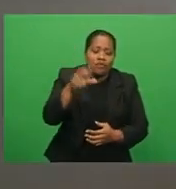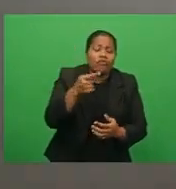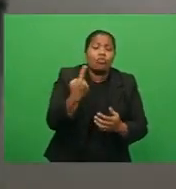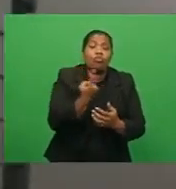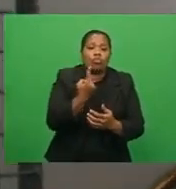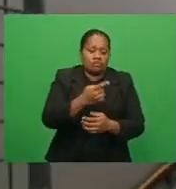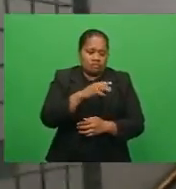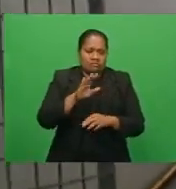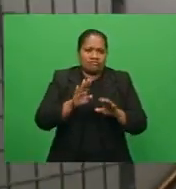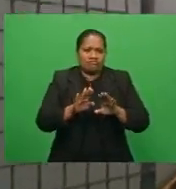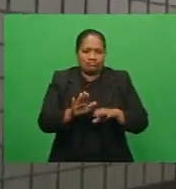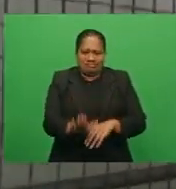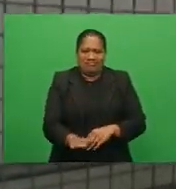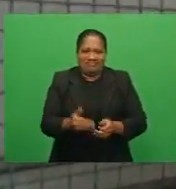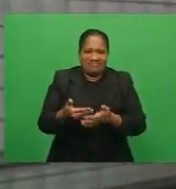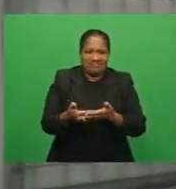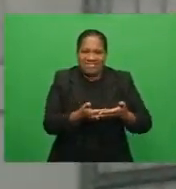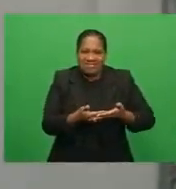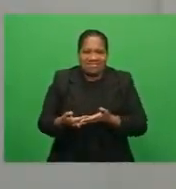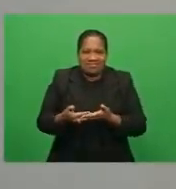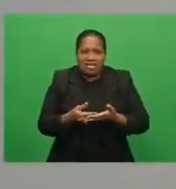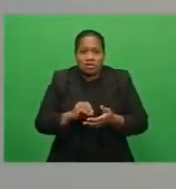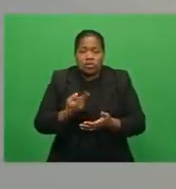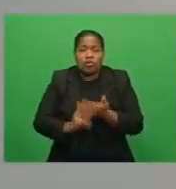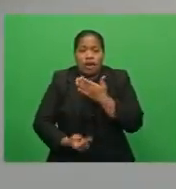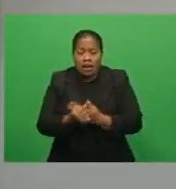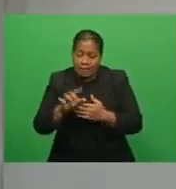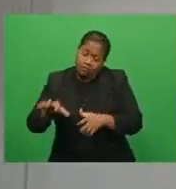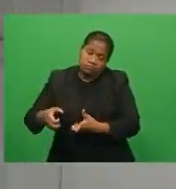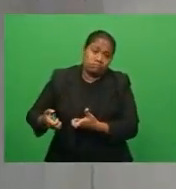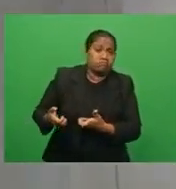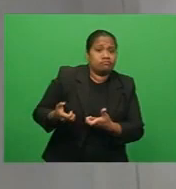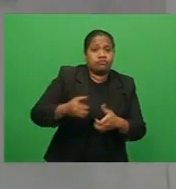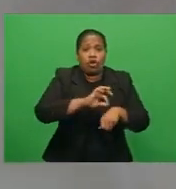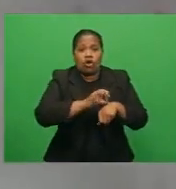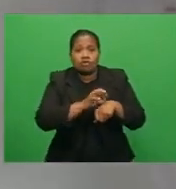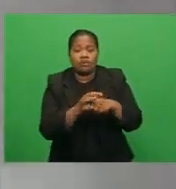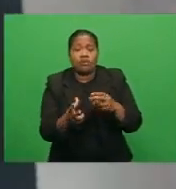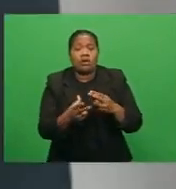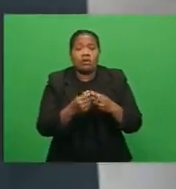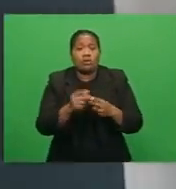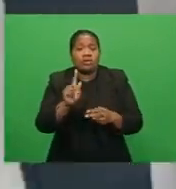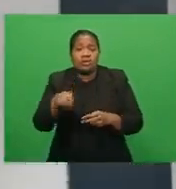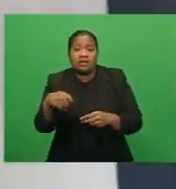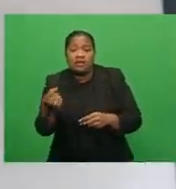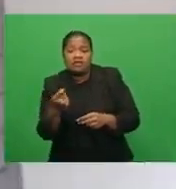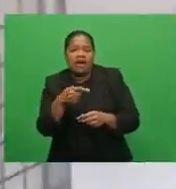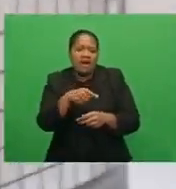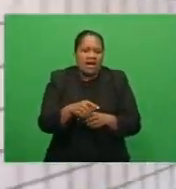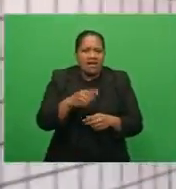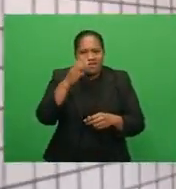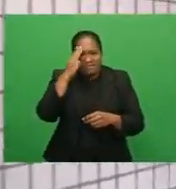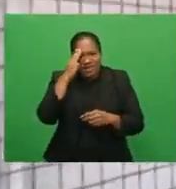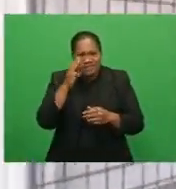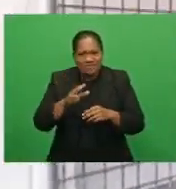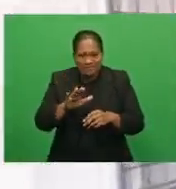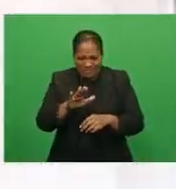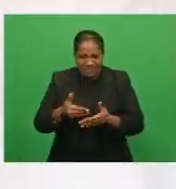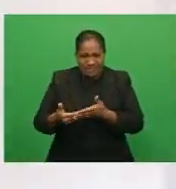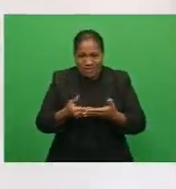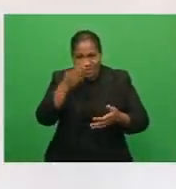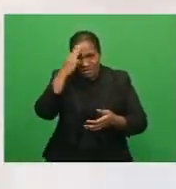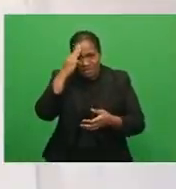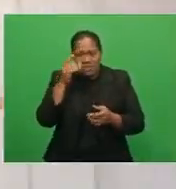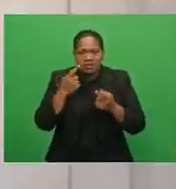adds that she rushed her daughter to the hospital with help from neighbors. Rauluni broke down in court while confirming that she later had to identify